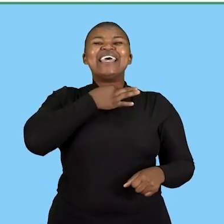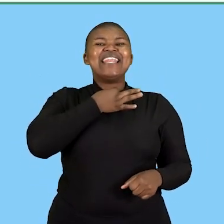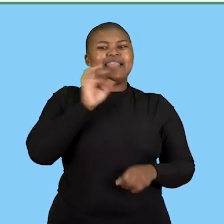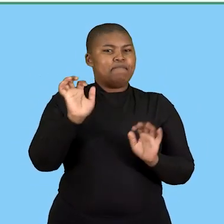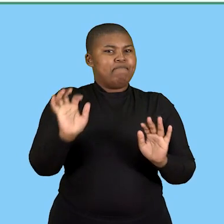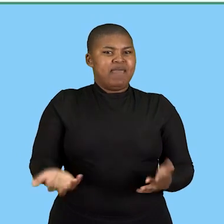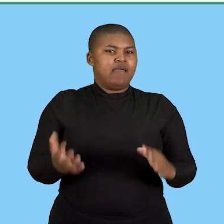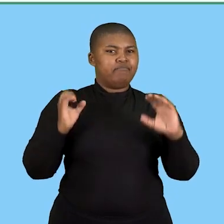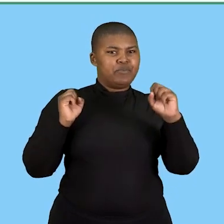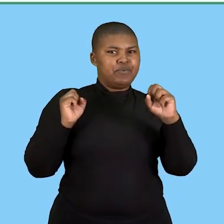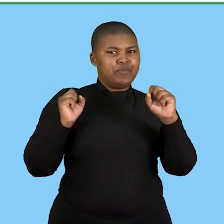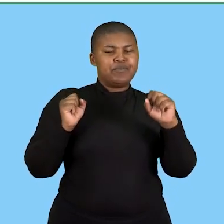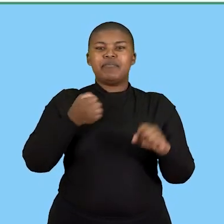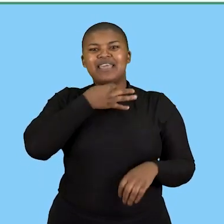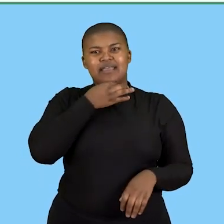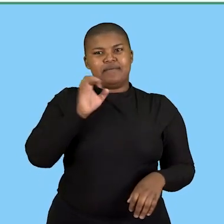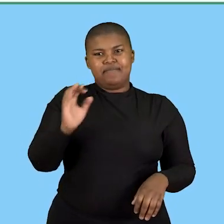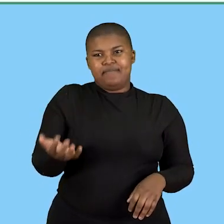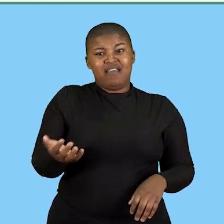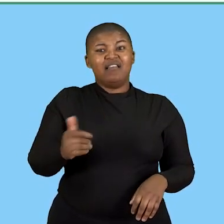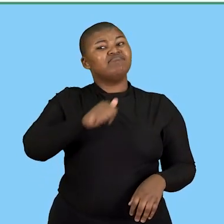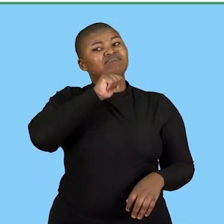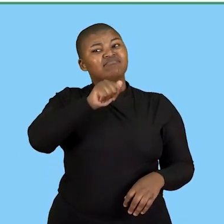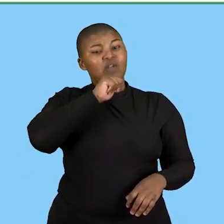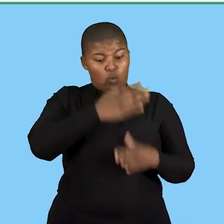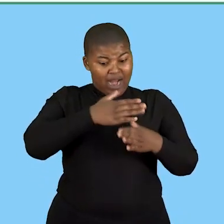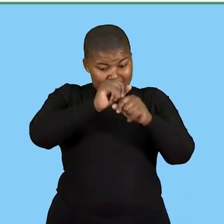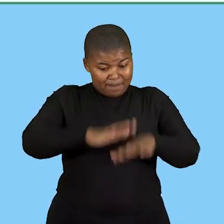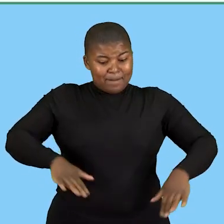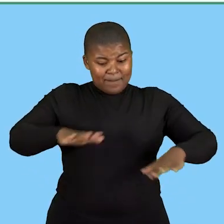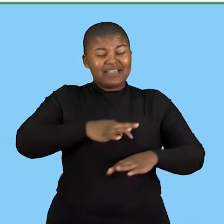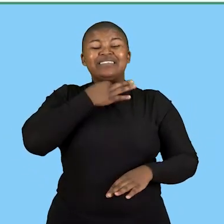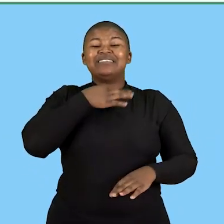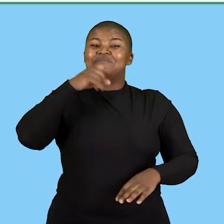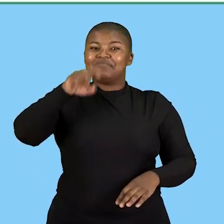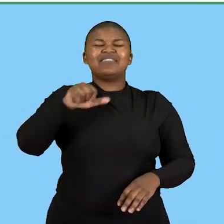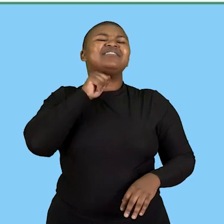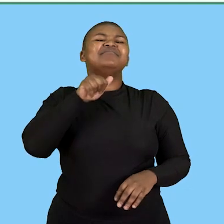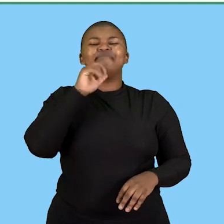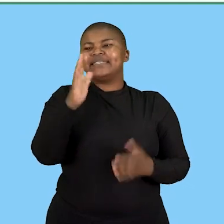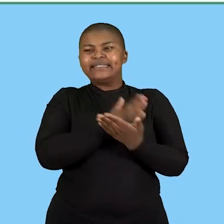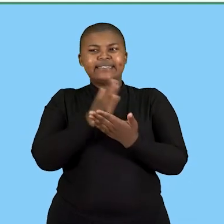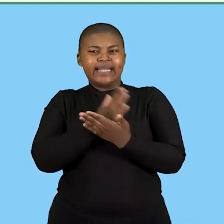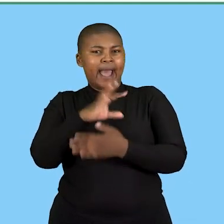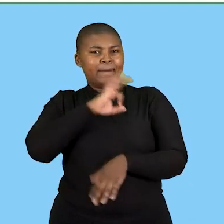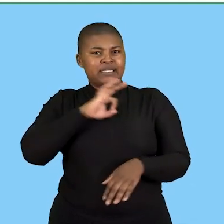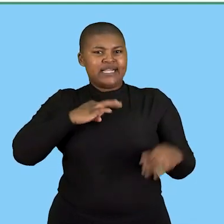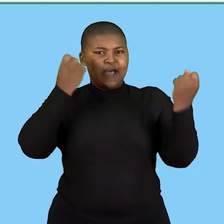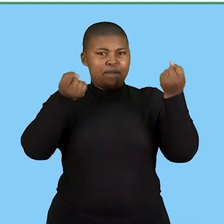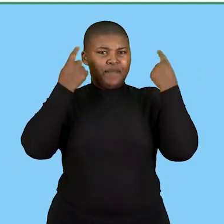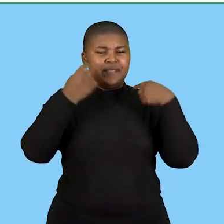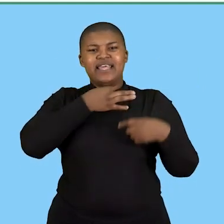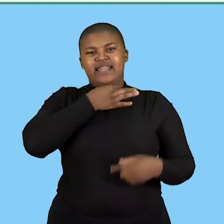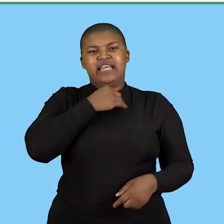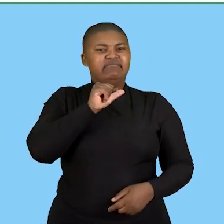says English is the only medium of communication allowed in the workplace, despite the fact that some